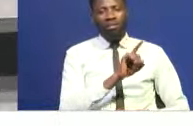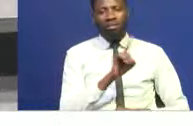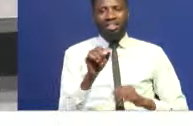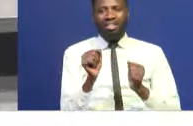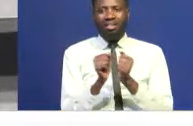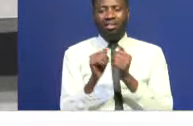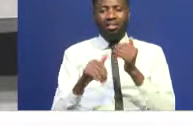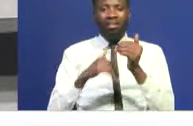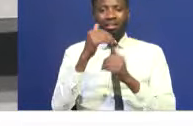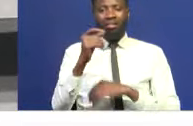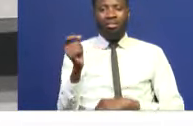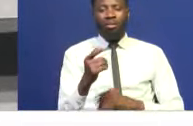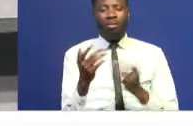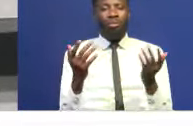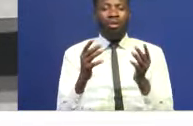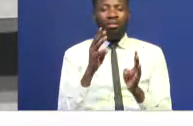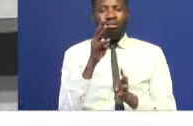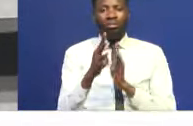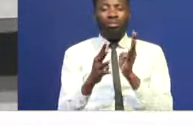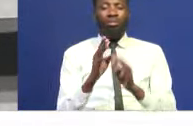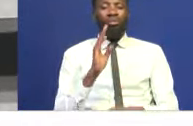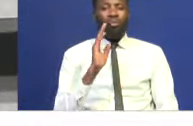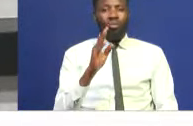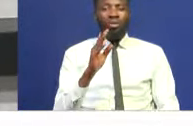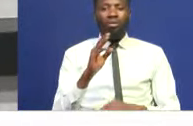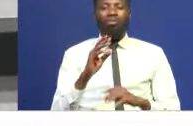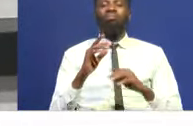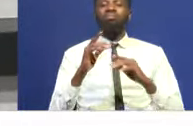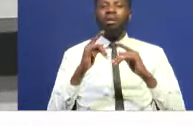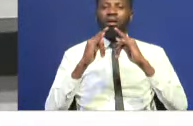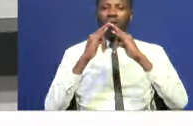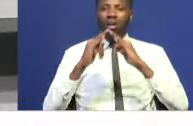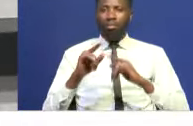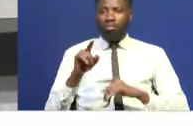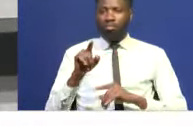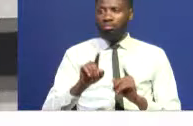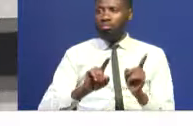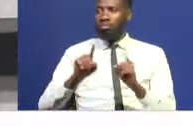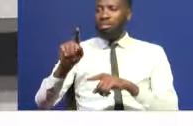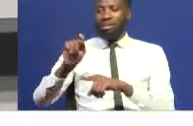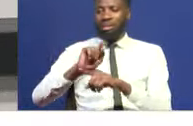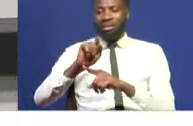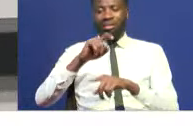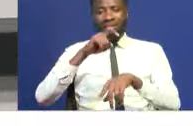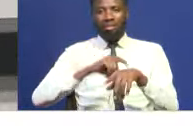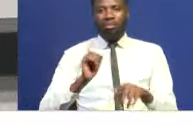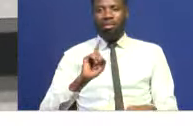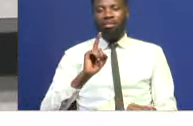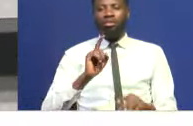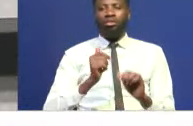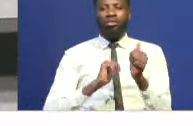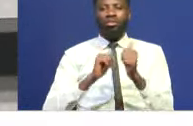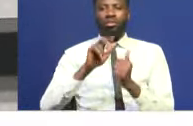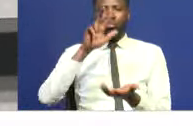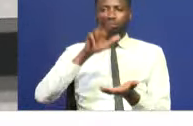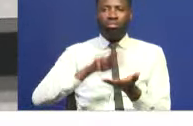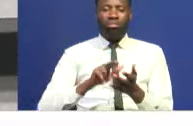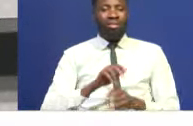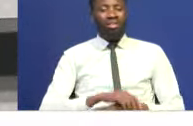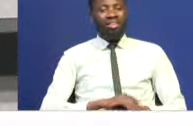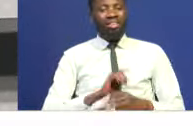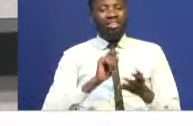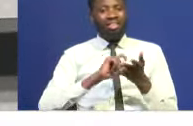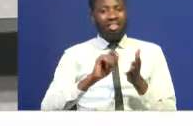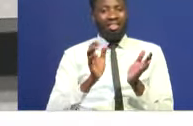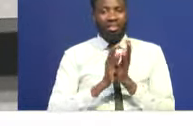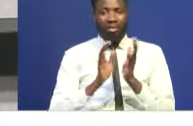the Kasarani Indoor Arena, are set to hit residential camp pending the Ministry of Sports approval. Kenya Paravolleyball Federation Secretary General